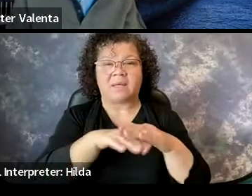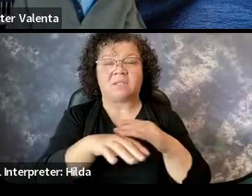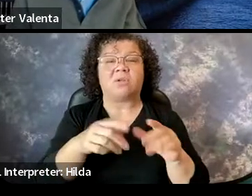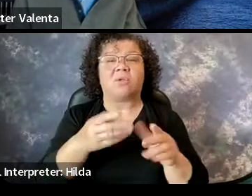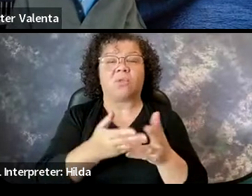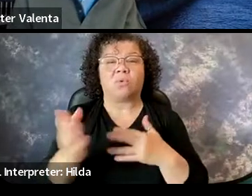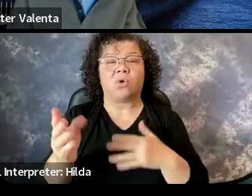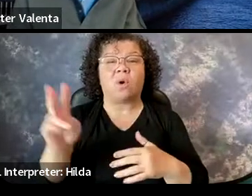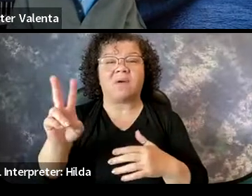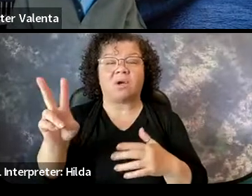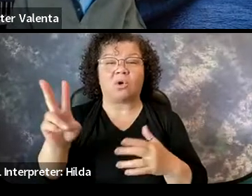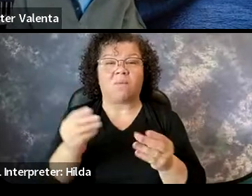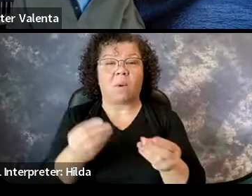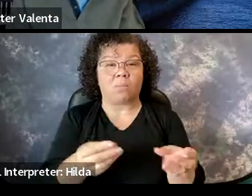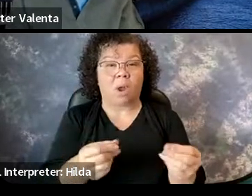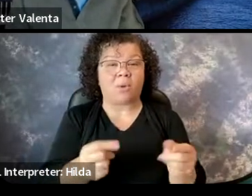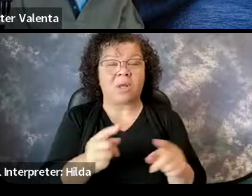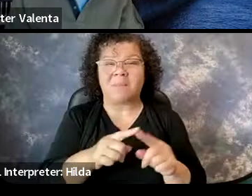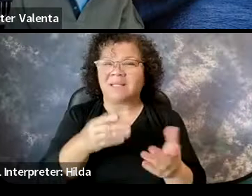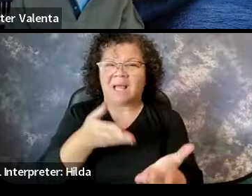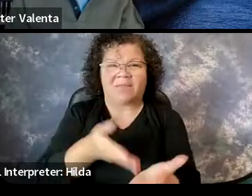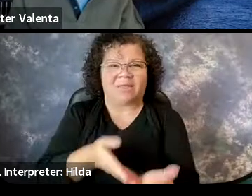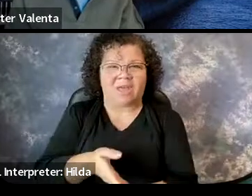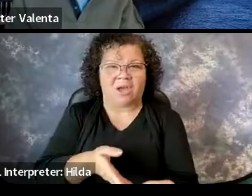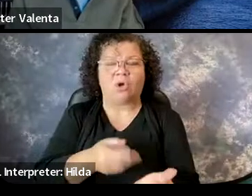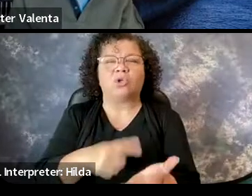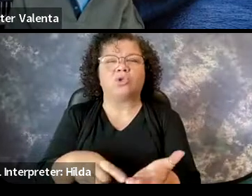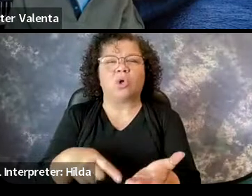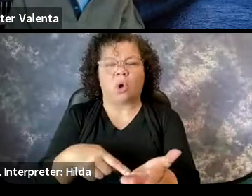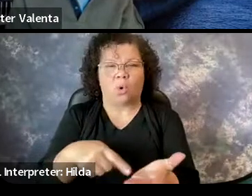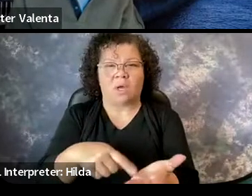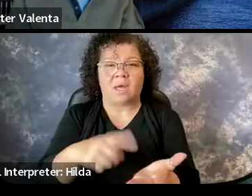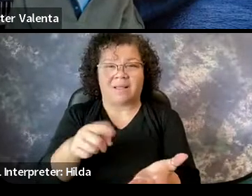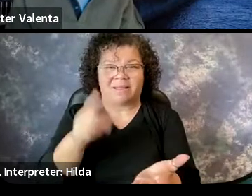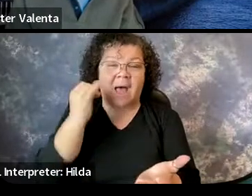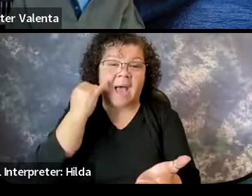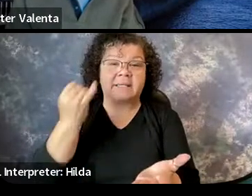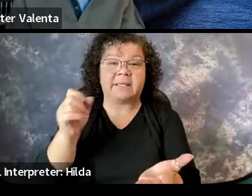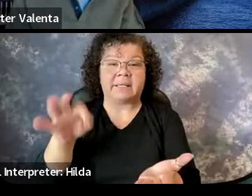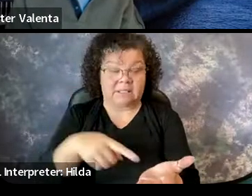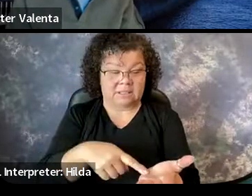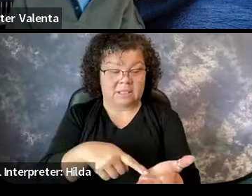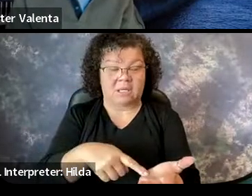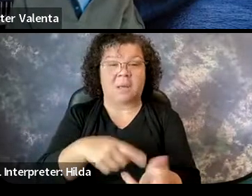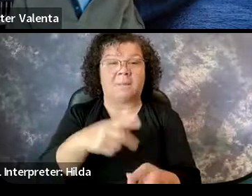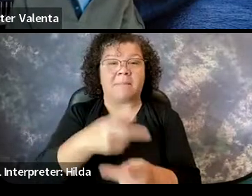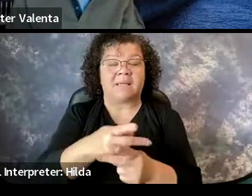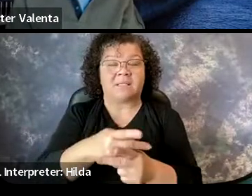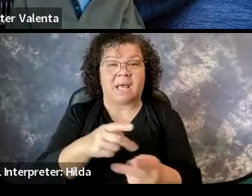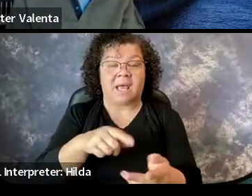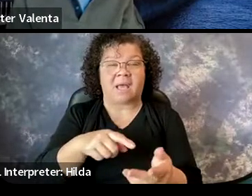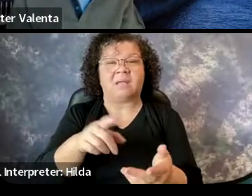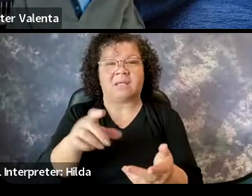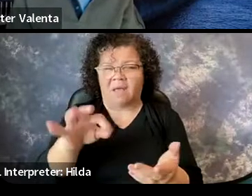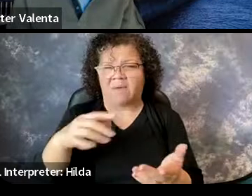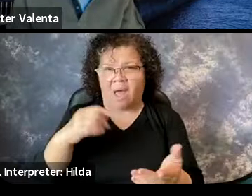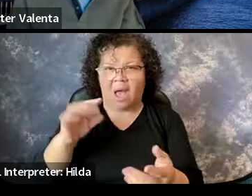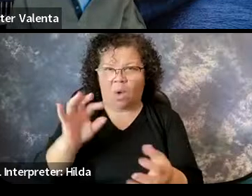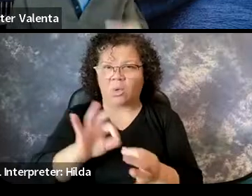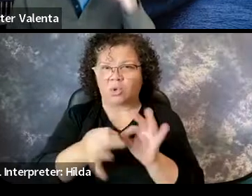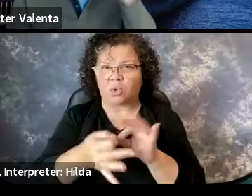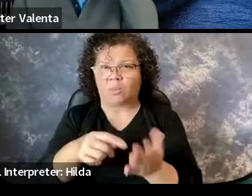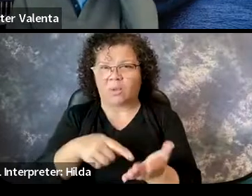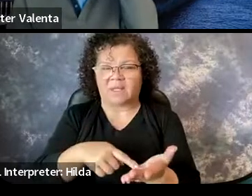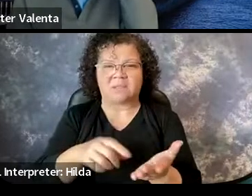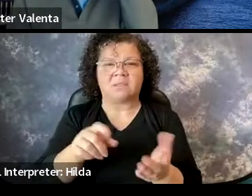not right here. And so this idea of maintain is sort of, to me, I would interpret this, if I had this to work on later,